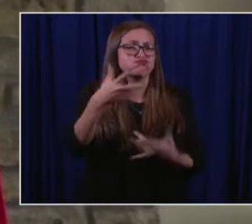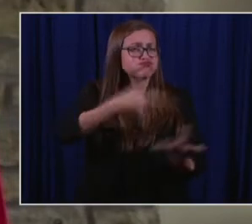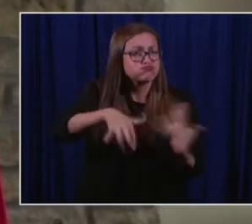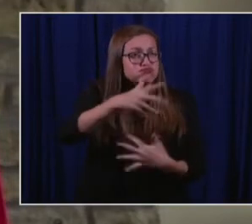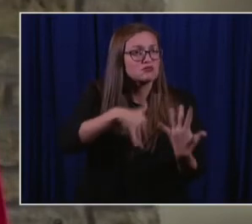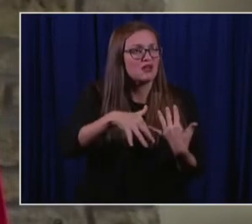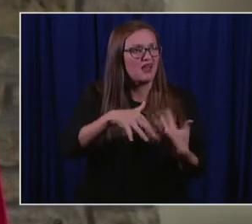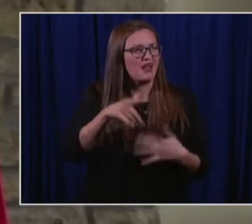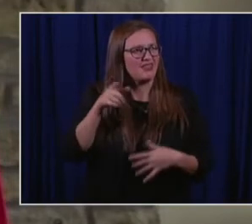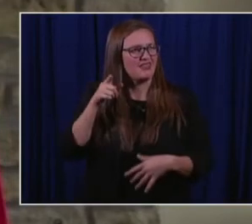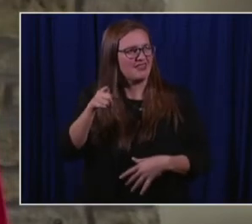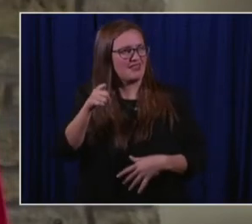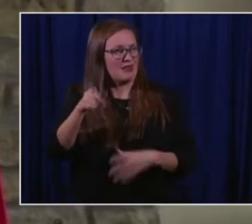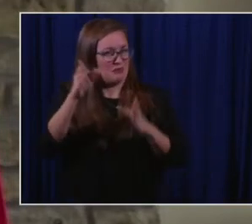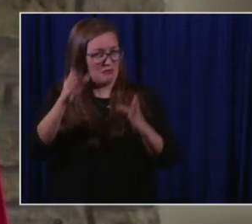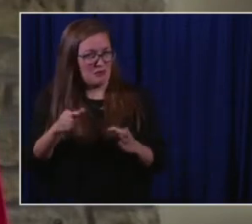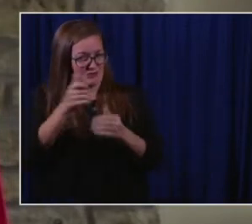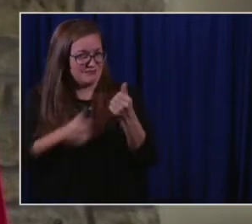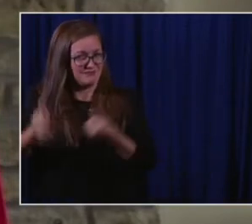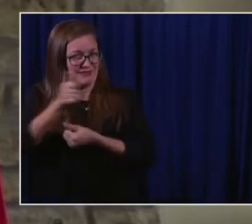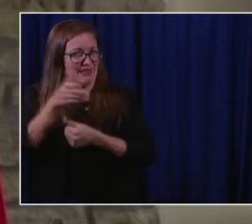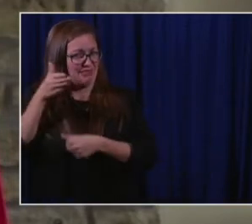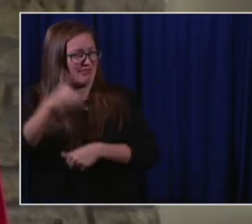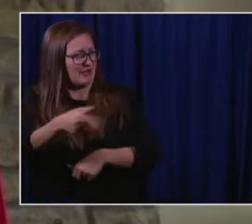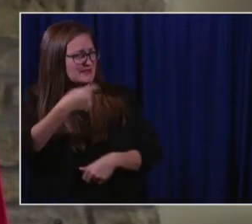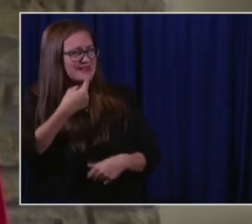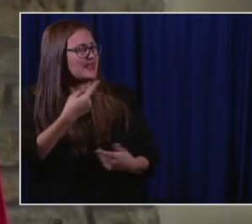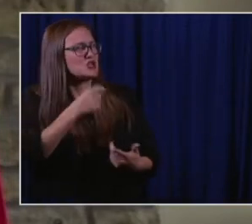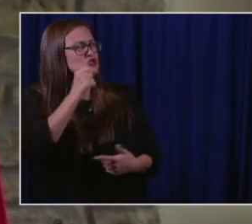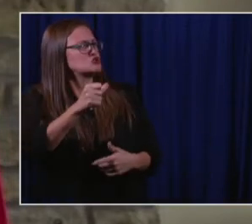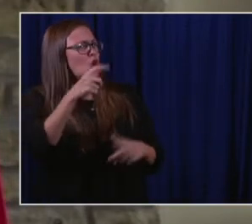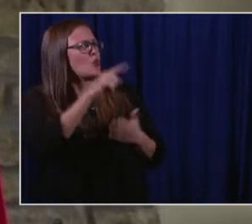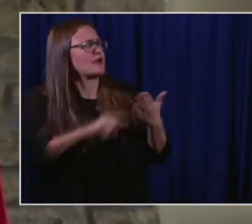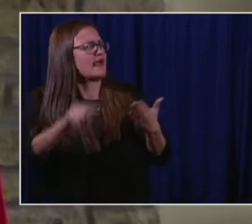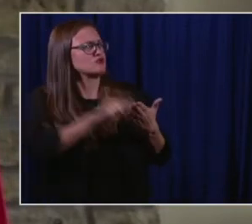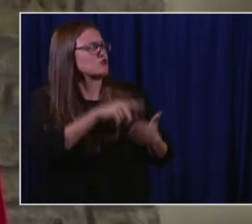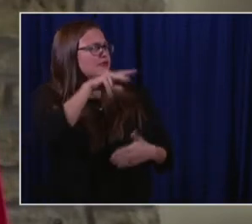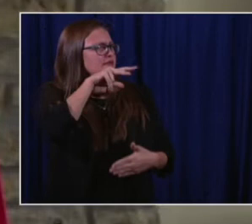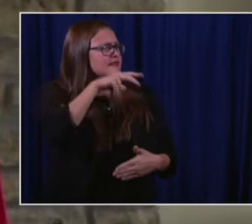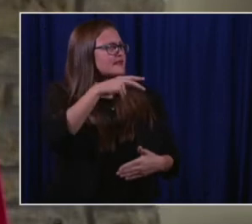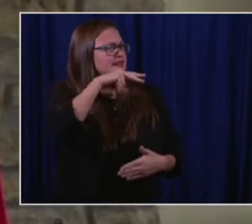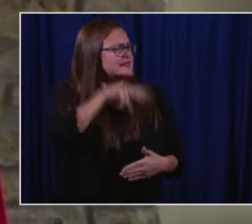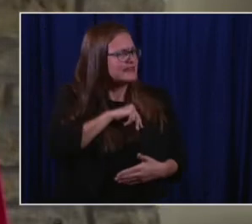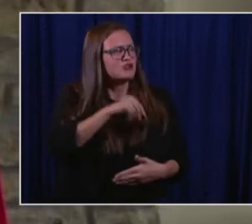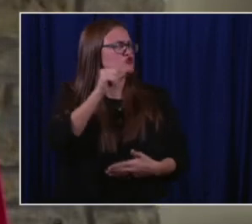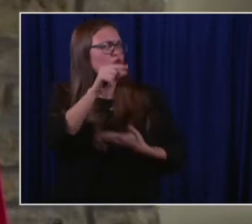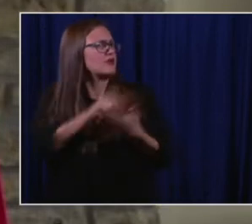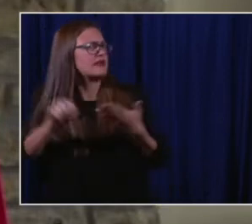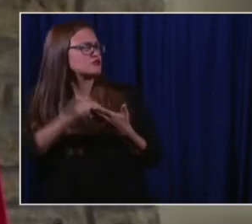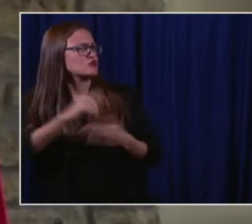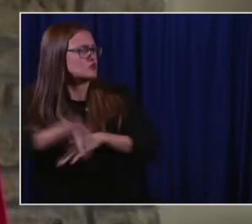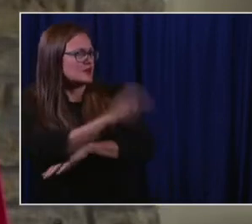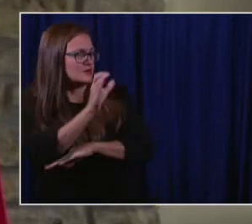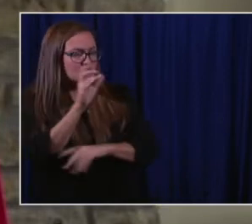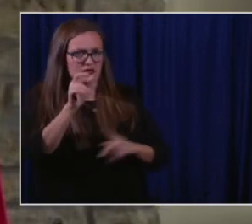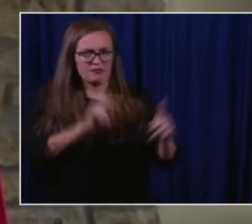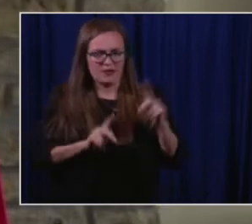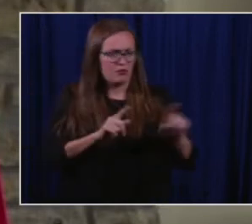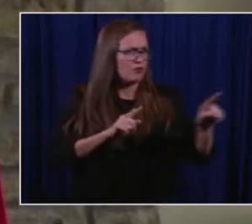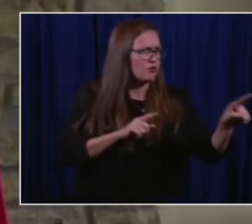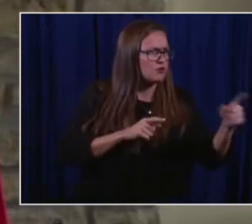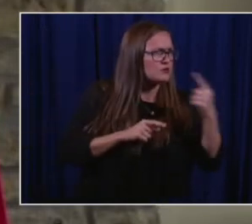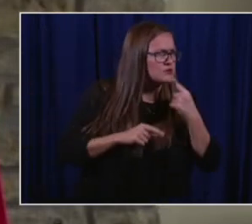cancel Thanksgiving. Do not cancel Christmas." How are Ohioans supposed to know what to do when there is such conflicting advice from their